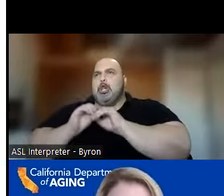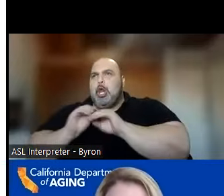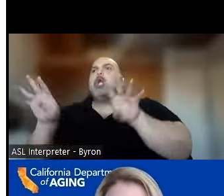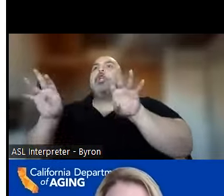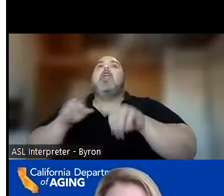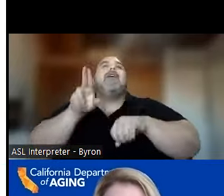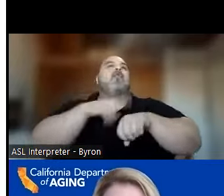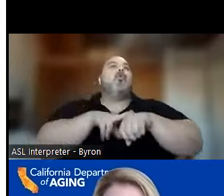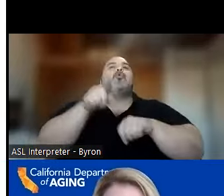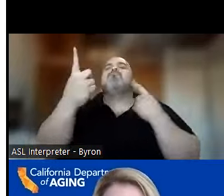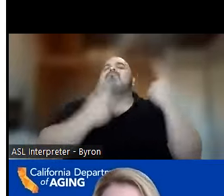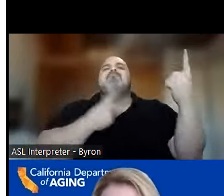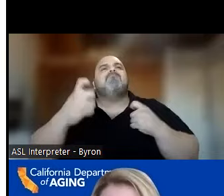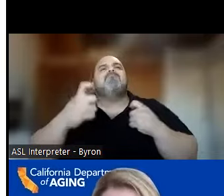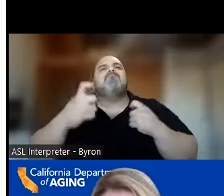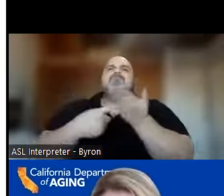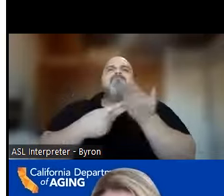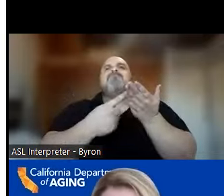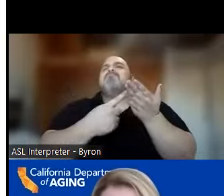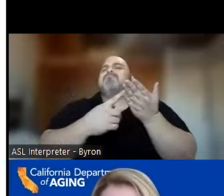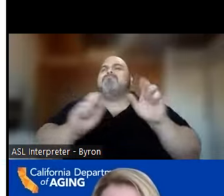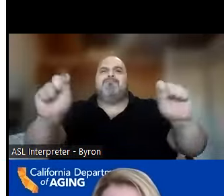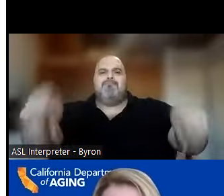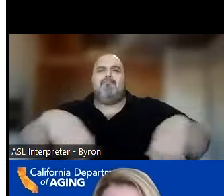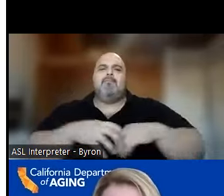can ask questions and discussion, welcome questions